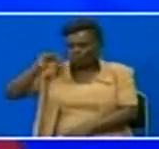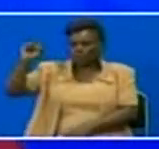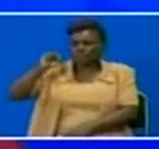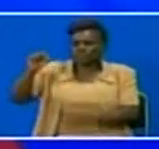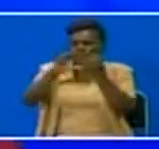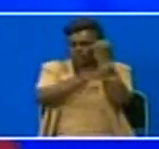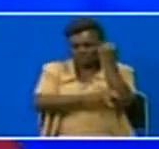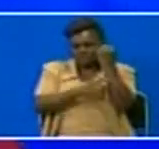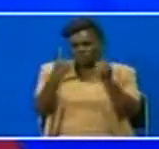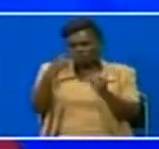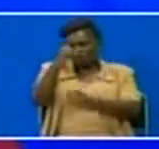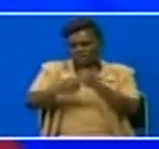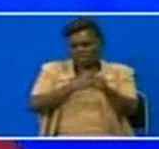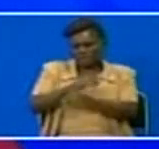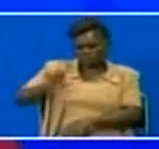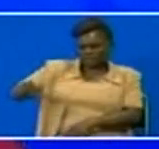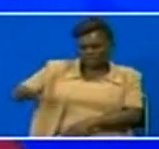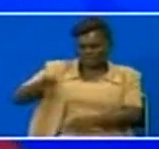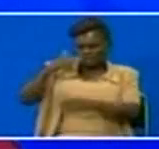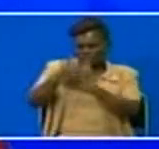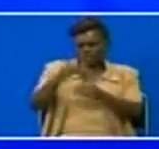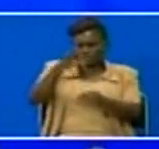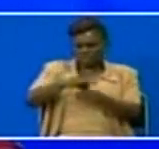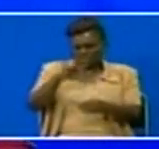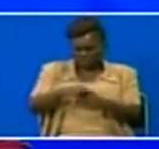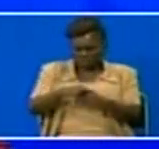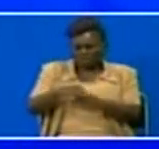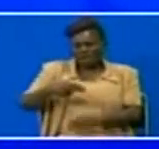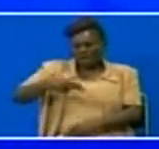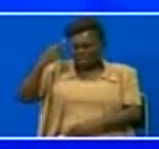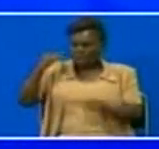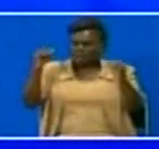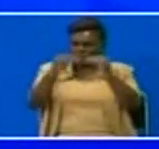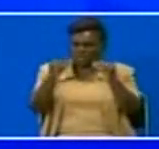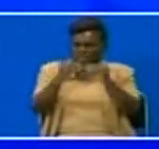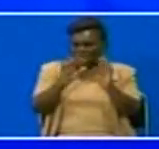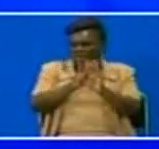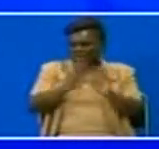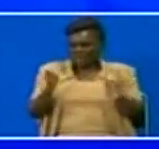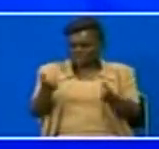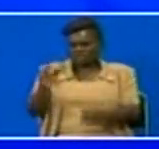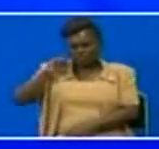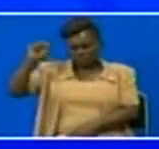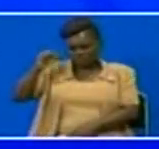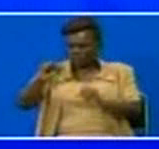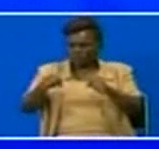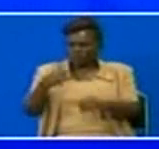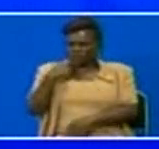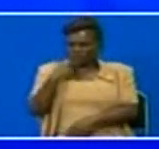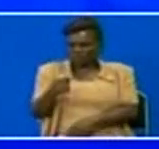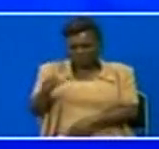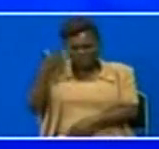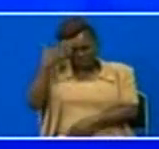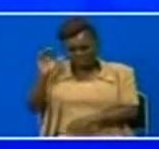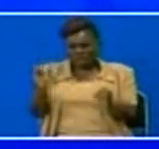with only a year to the next general election. And with such high-profile exposure, none of these politicians can tell us they don't